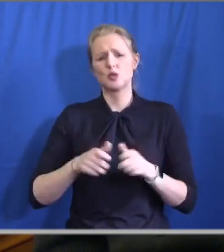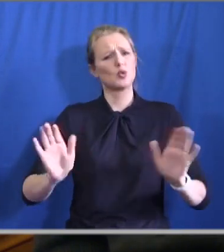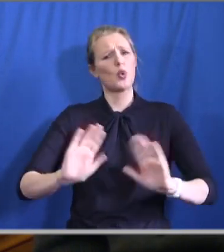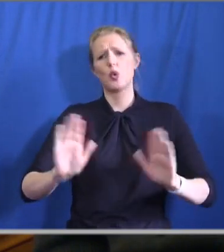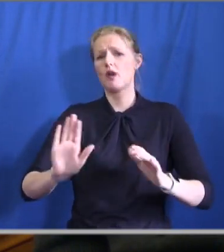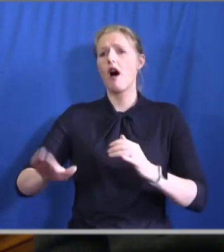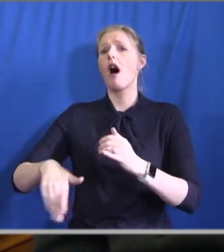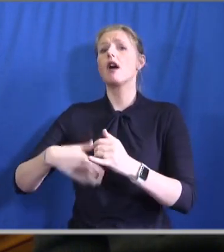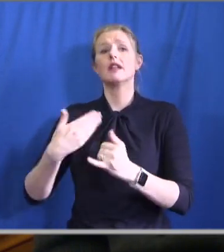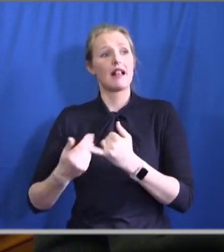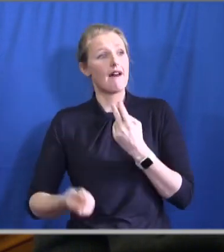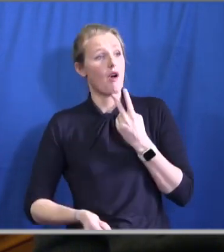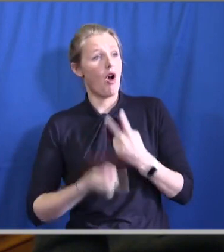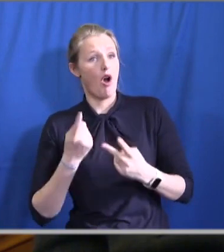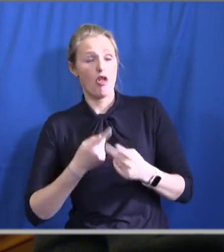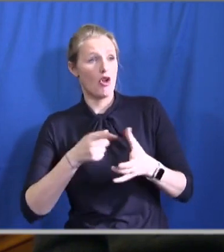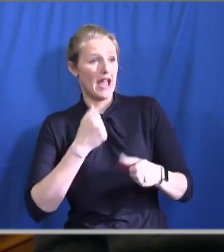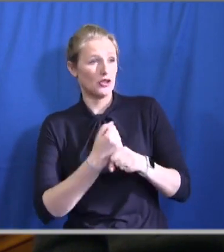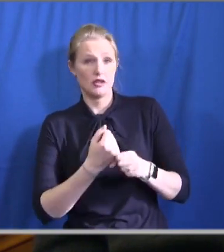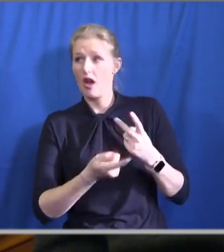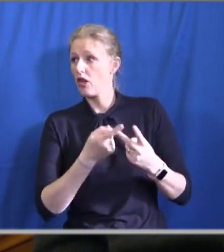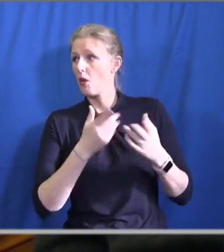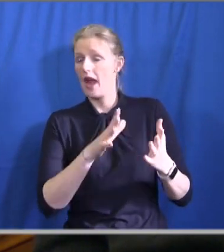identified and secured?